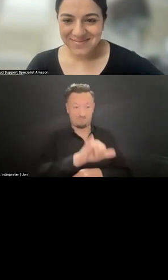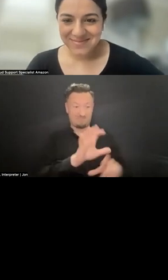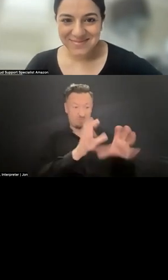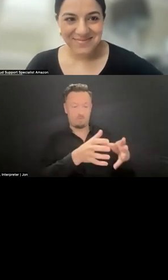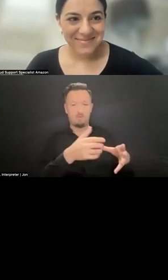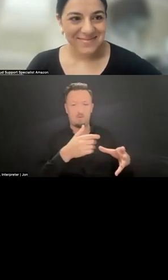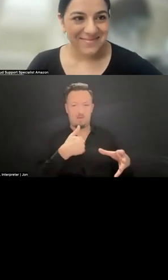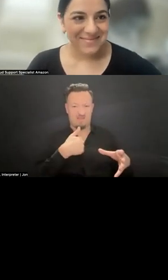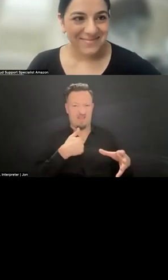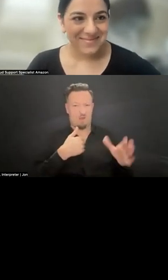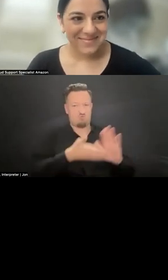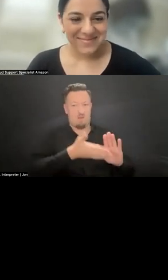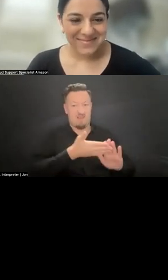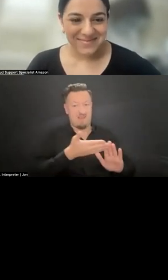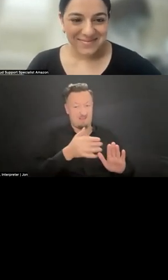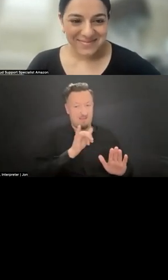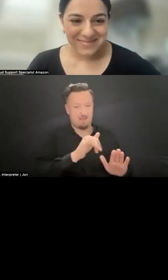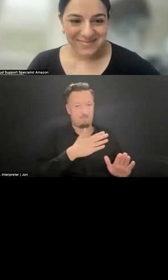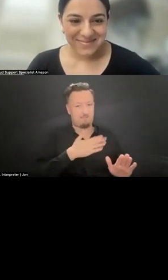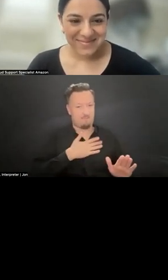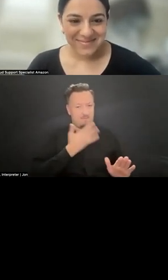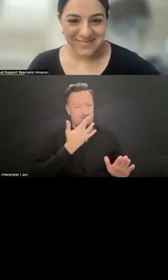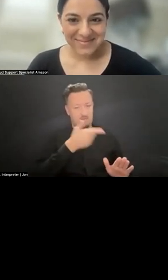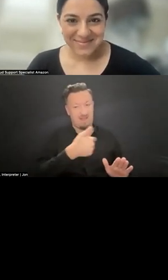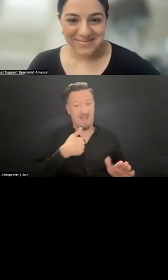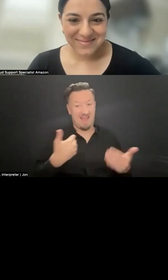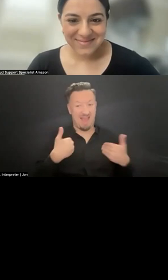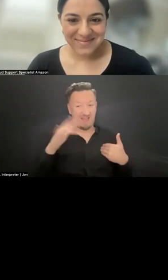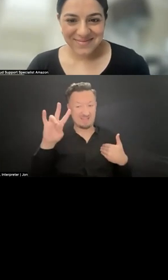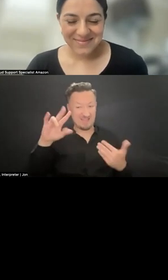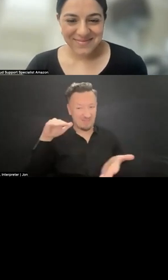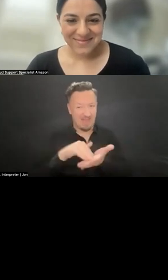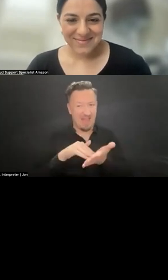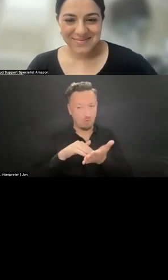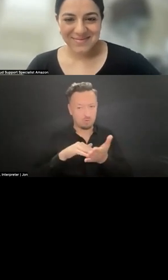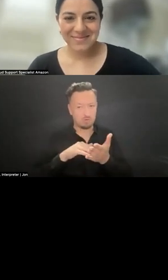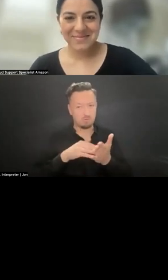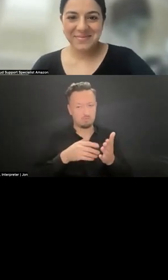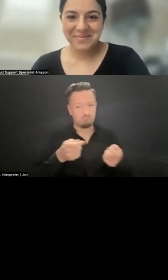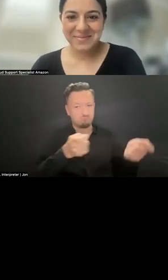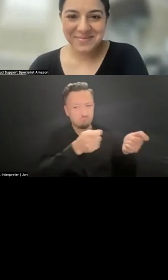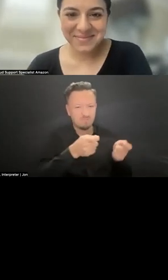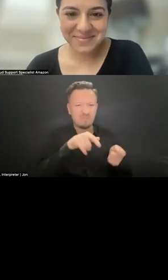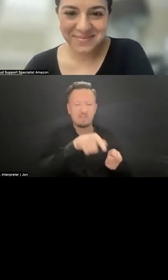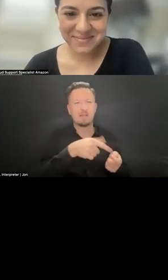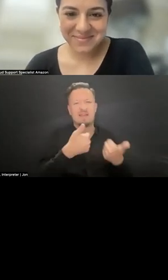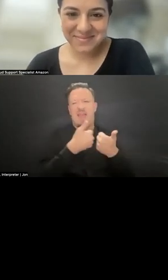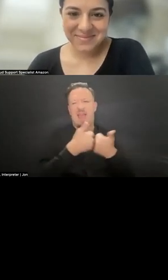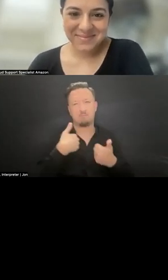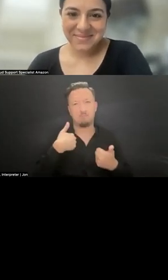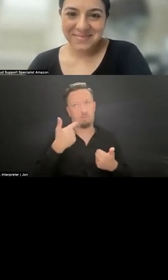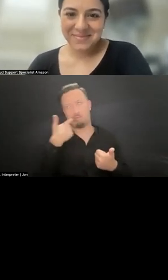got 7,000 ratings. So anybody's still plays that, very addictive game. It's almost like chess, but